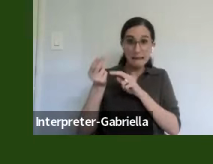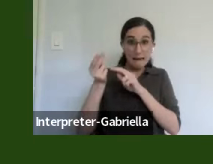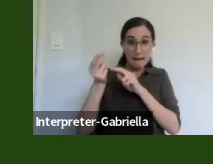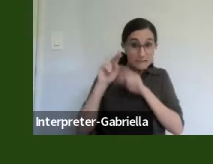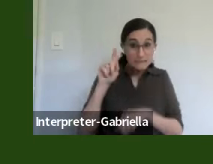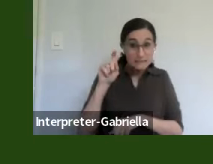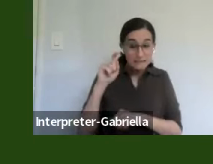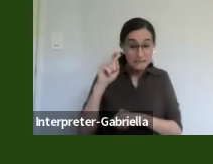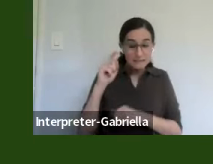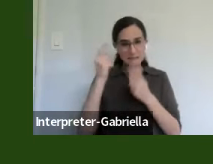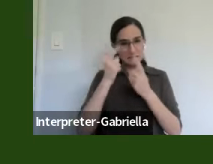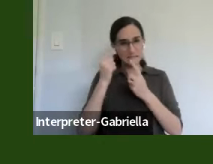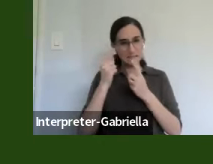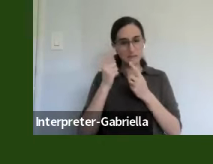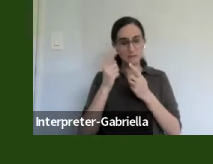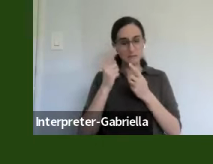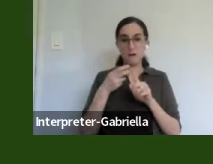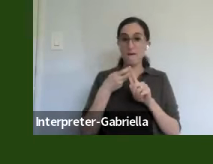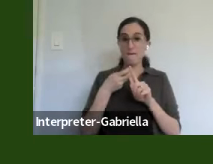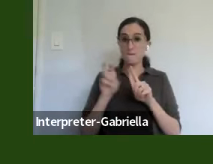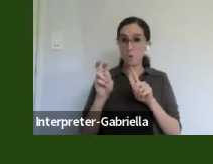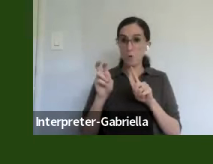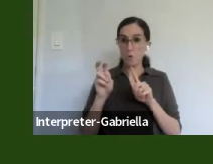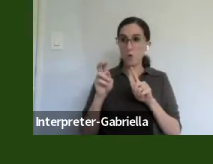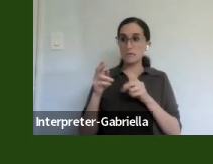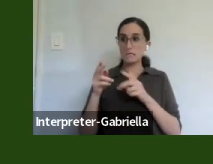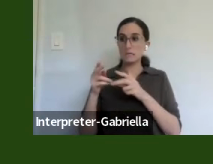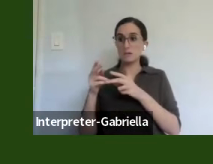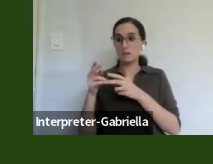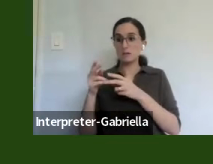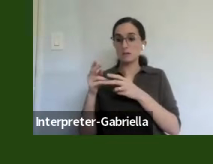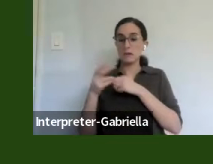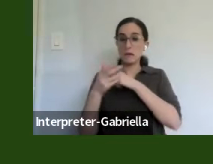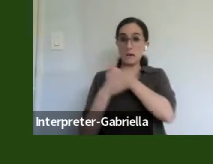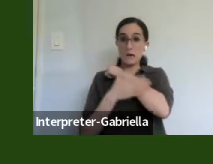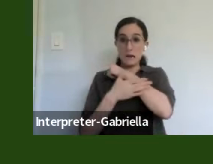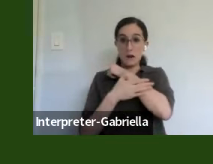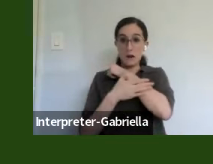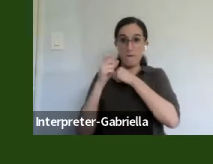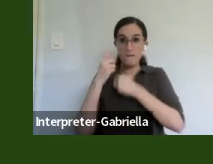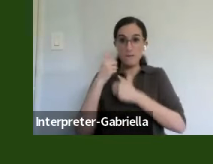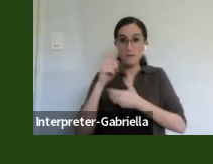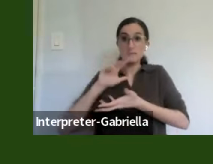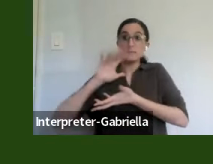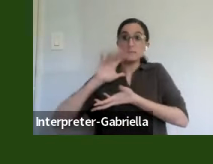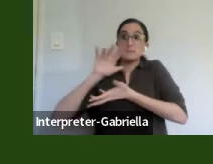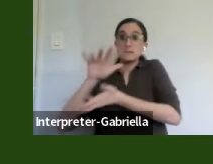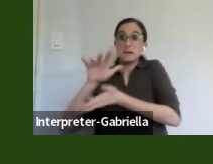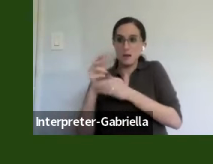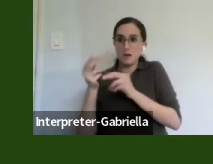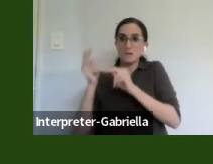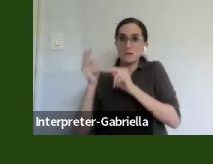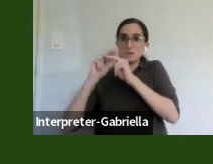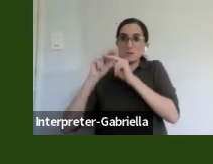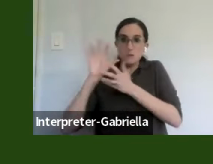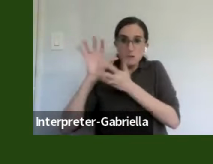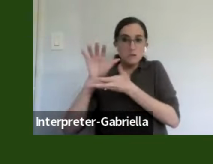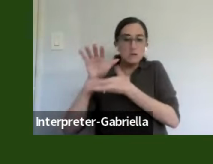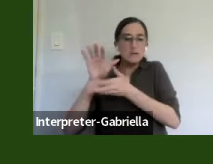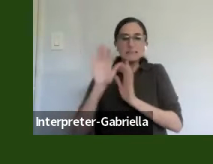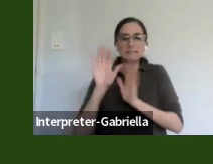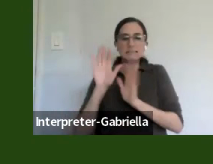giving more dollars to the county or additional dollars to the county government. We'd like to really have these efforts